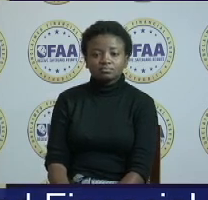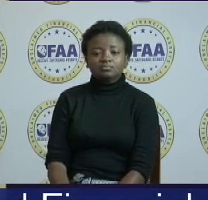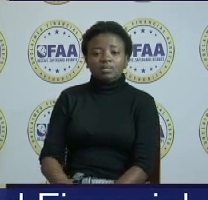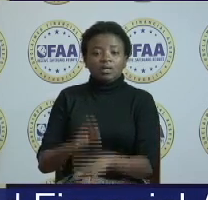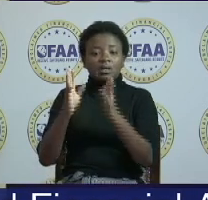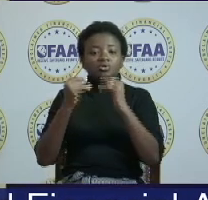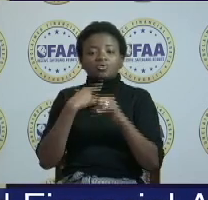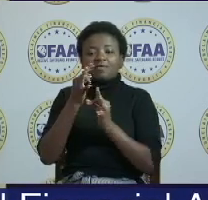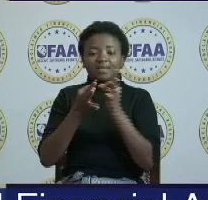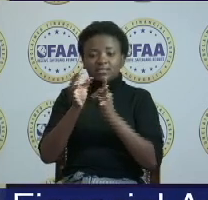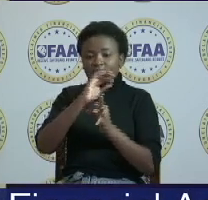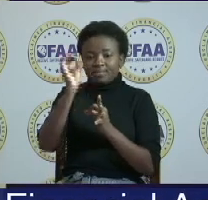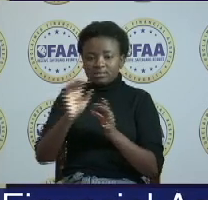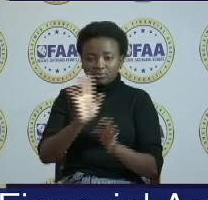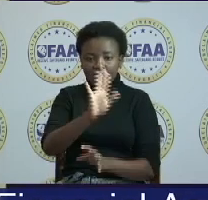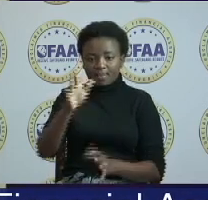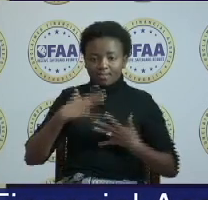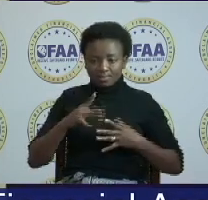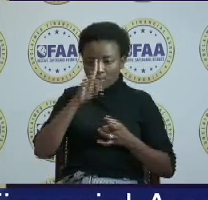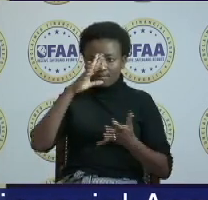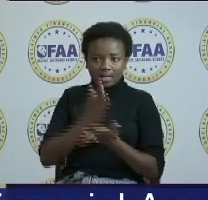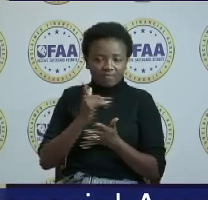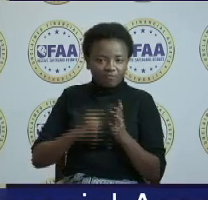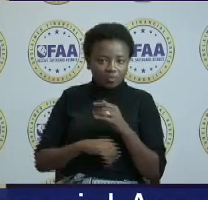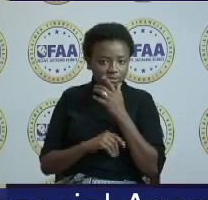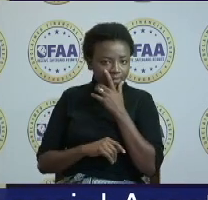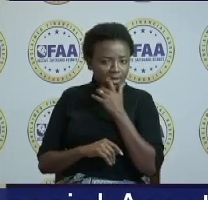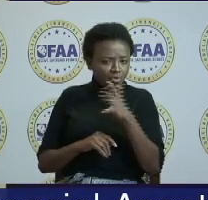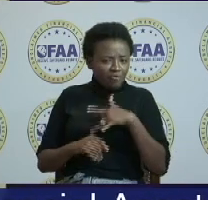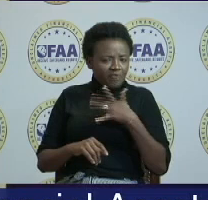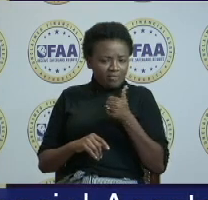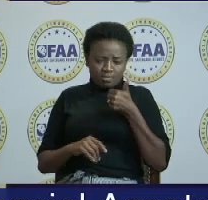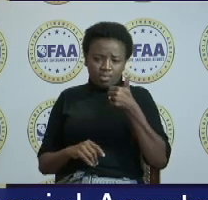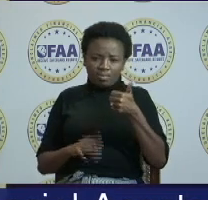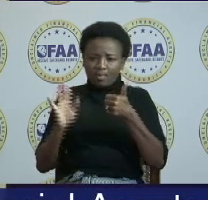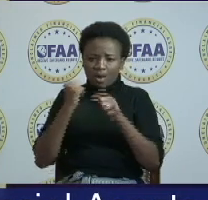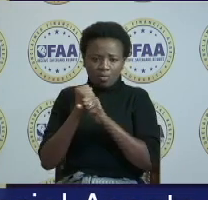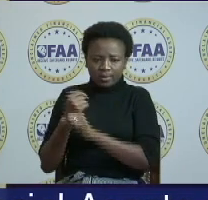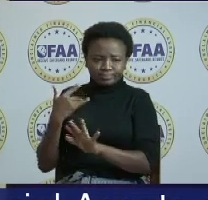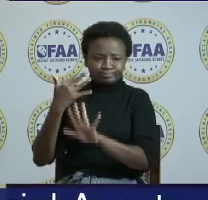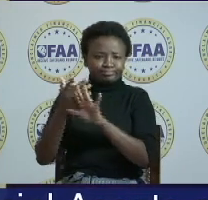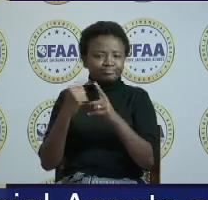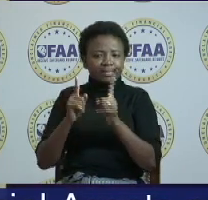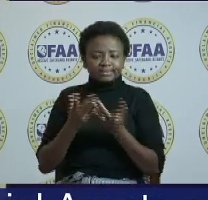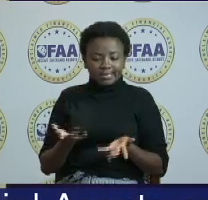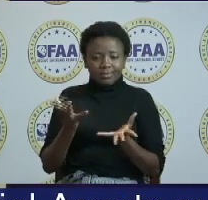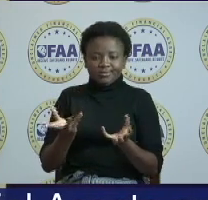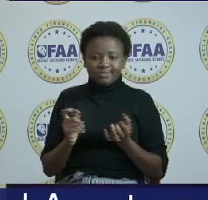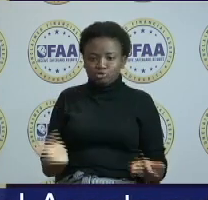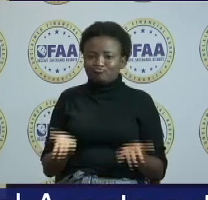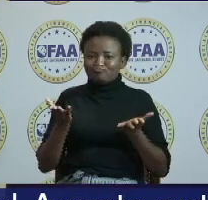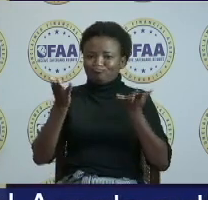And 33% of you believe you appreciate what they've done. But I think that leaves room for